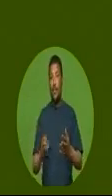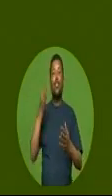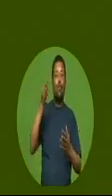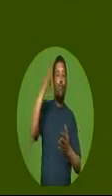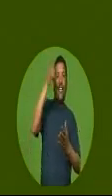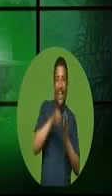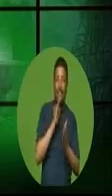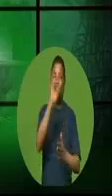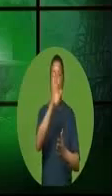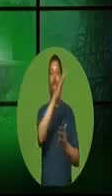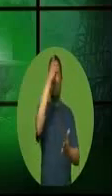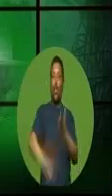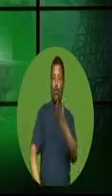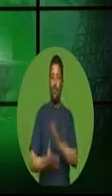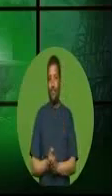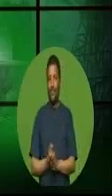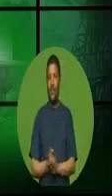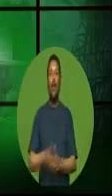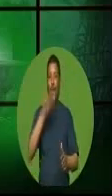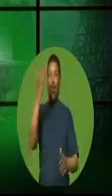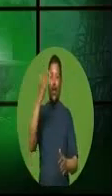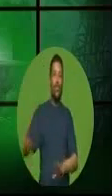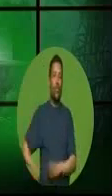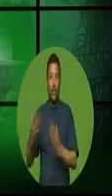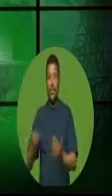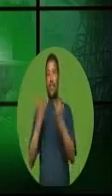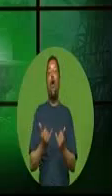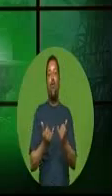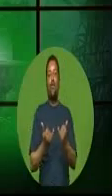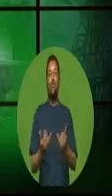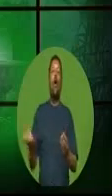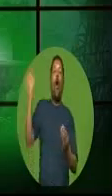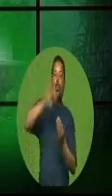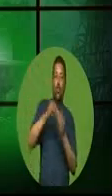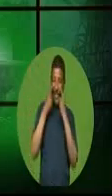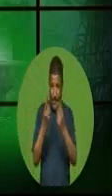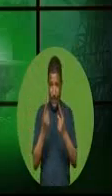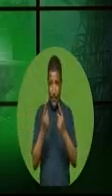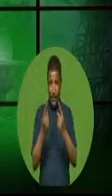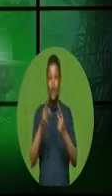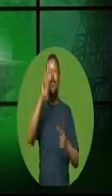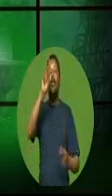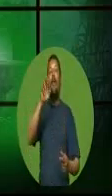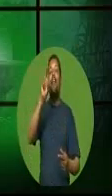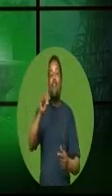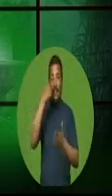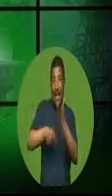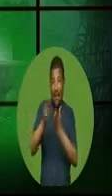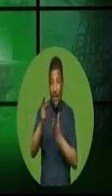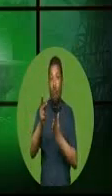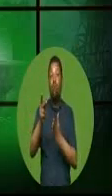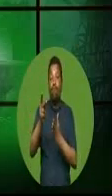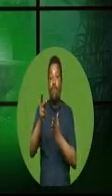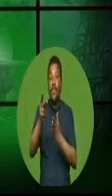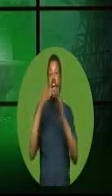value. Well, students, now let's also see the non-tariff restrictions,